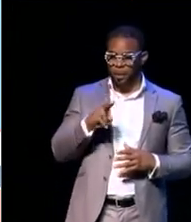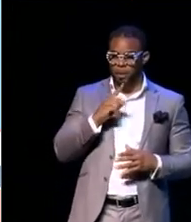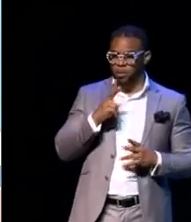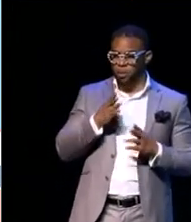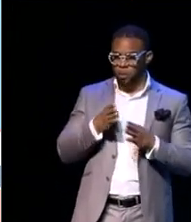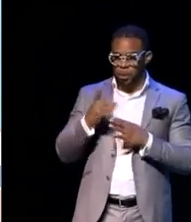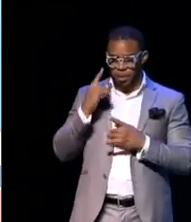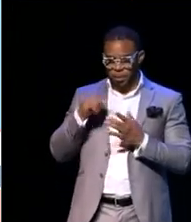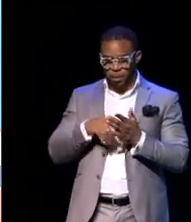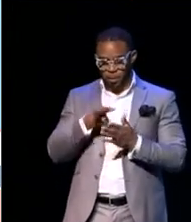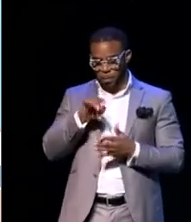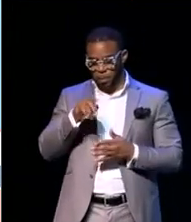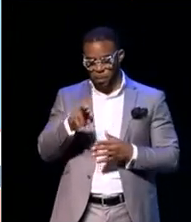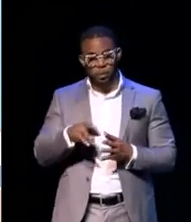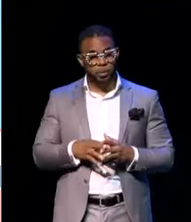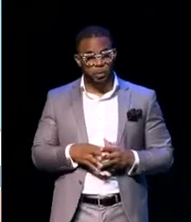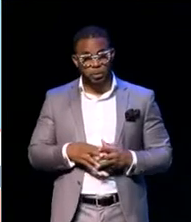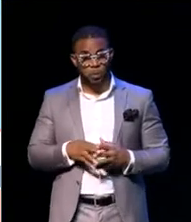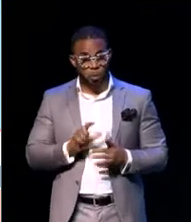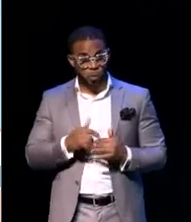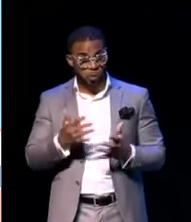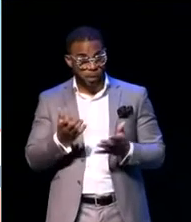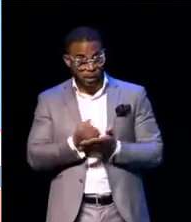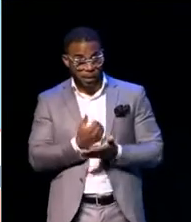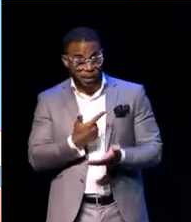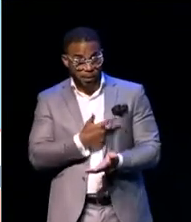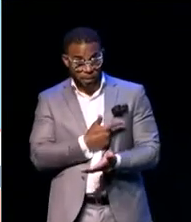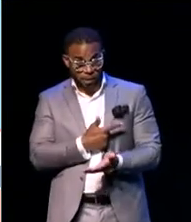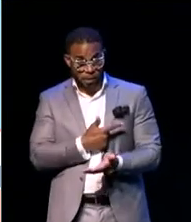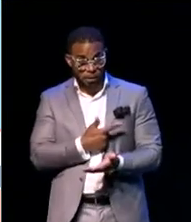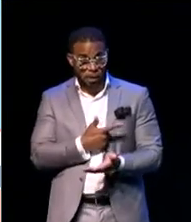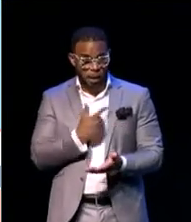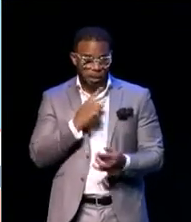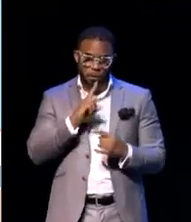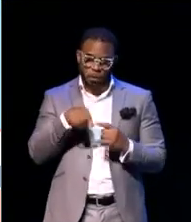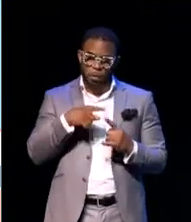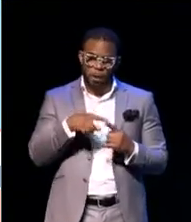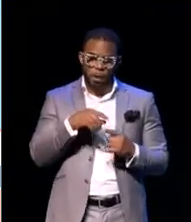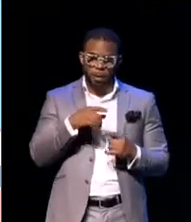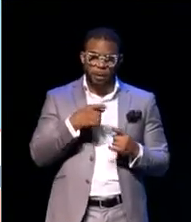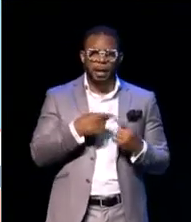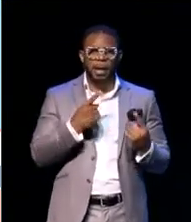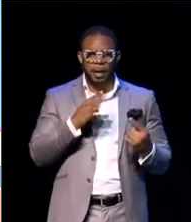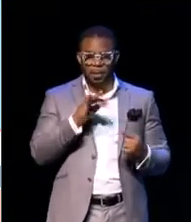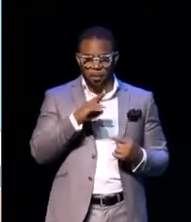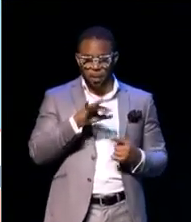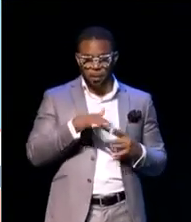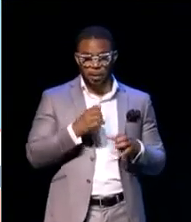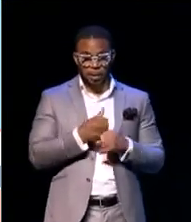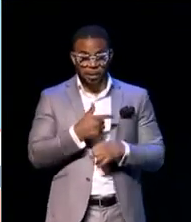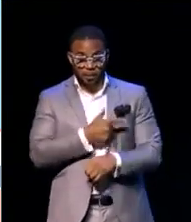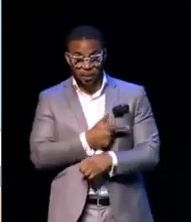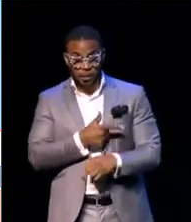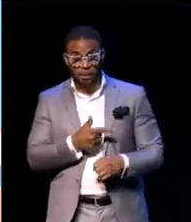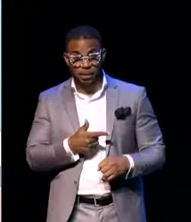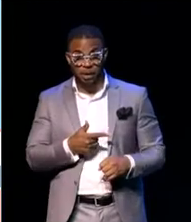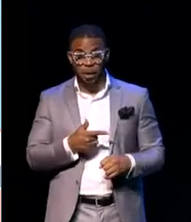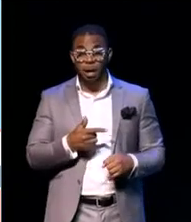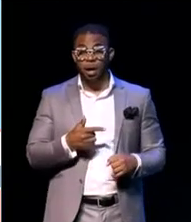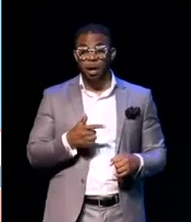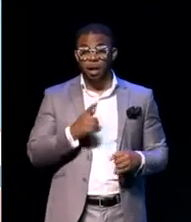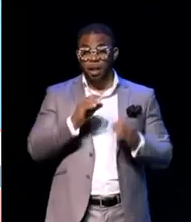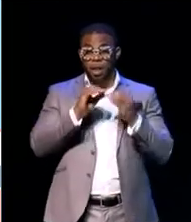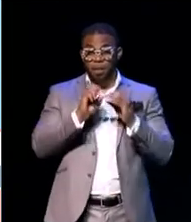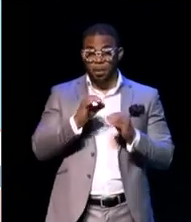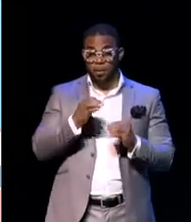two ways to think about boosters. So when we get these vaccines, I've told you about antibodies. So when we get these vaccines, the